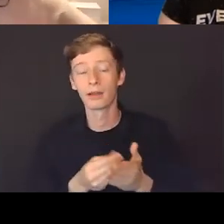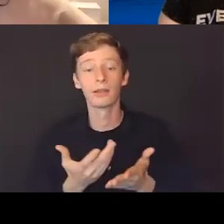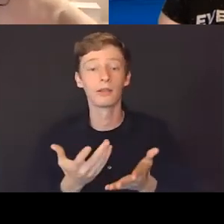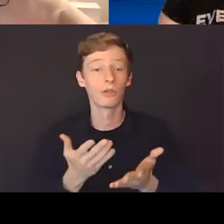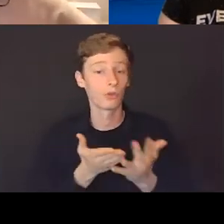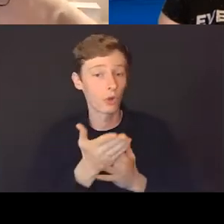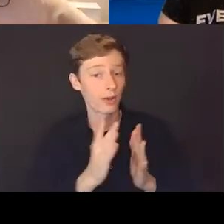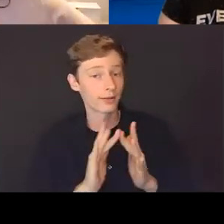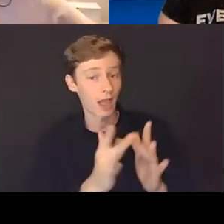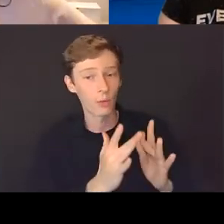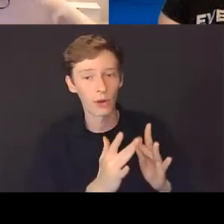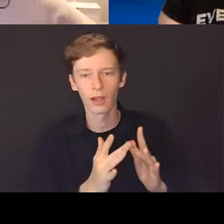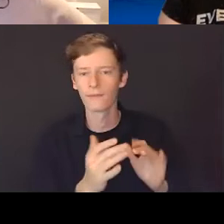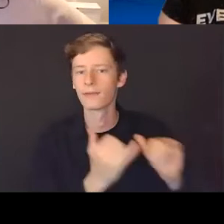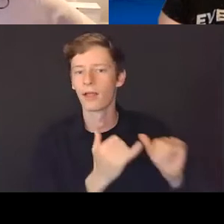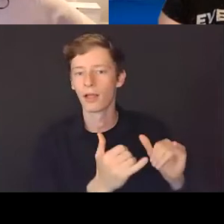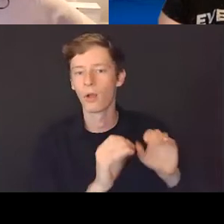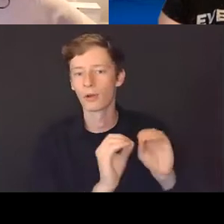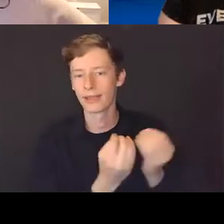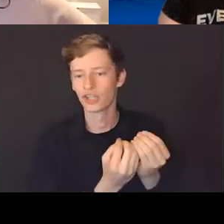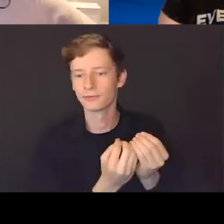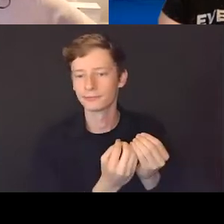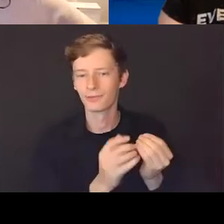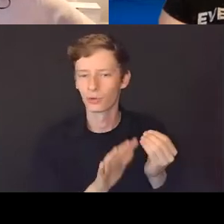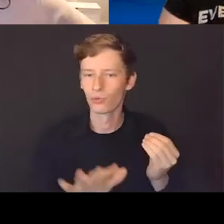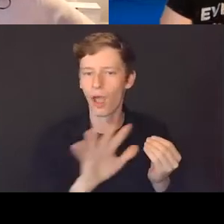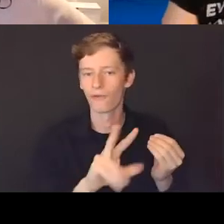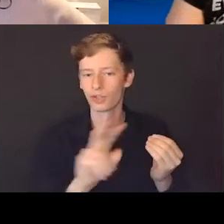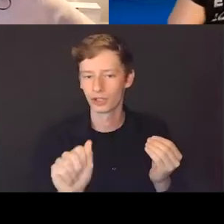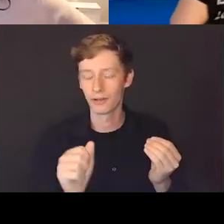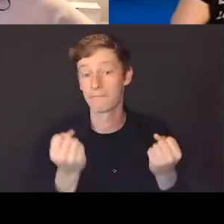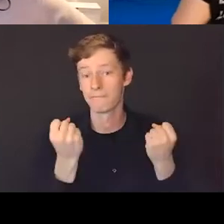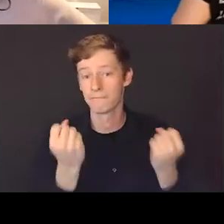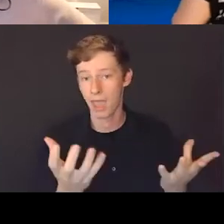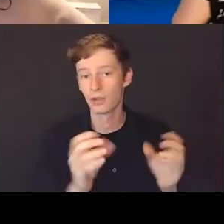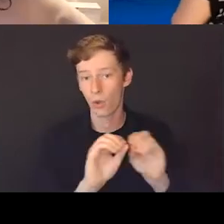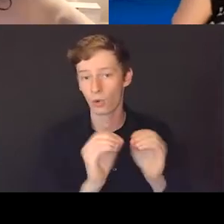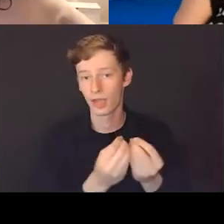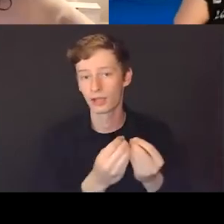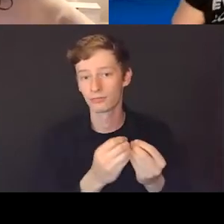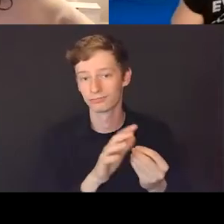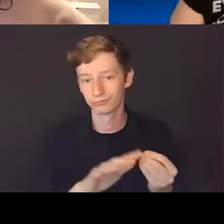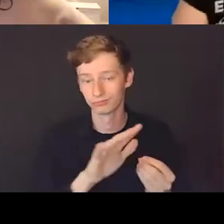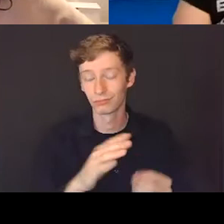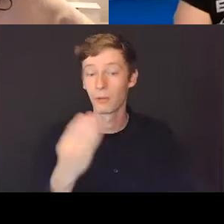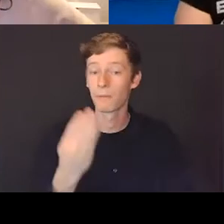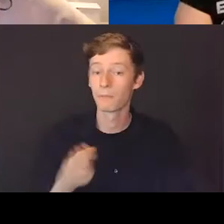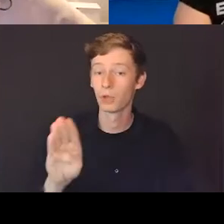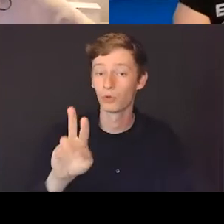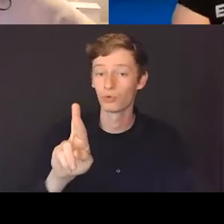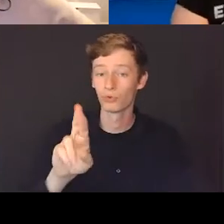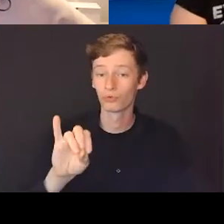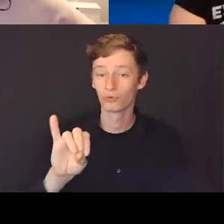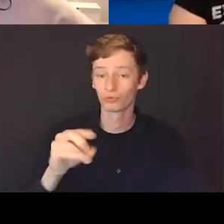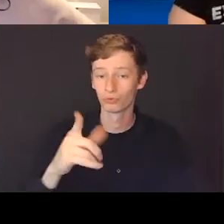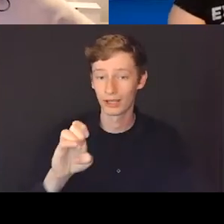aid organizations throughout Virginia, of which there are many. Blue Ridge is one of our partner